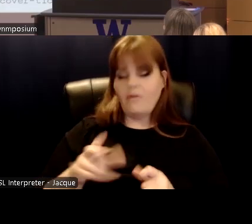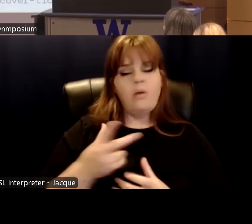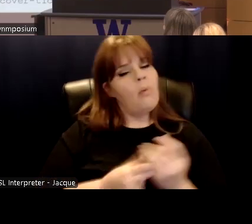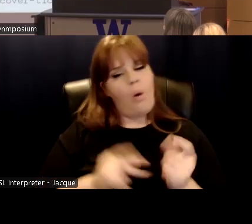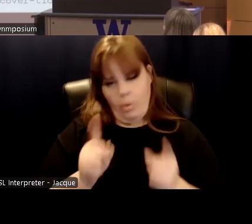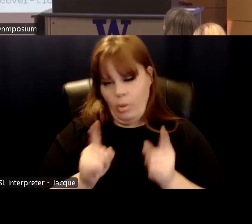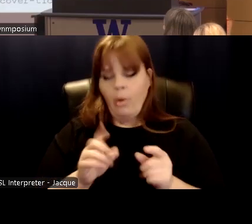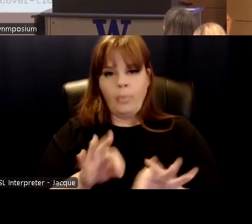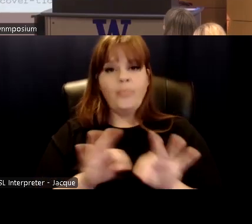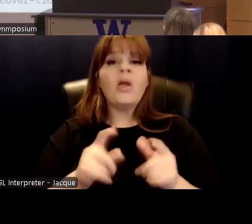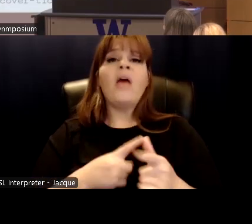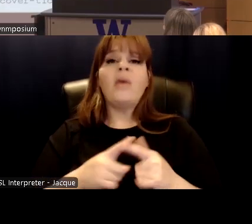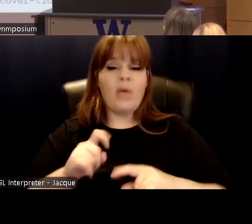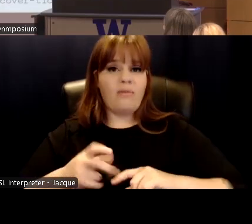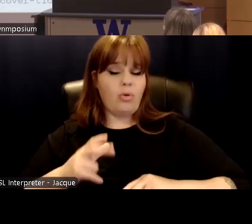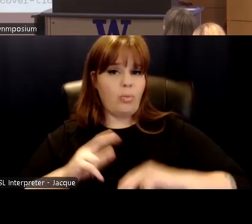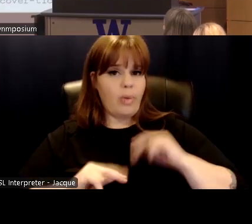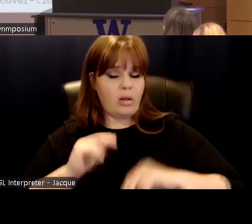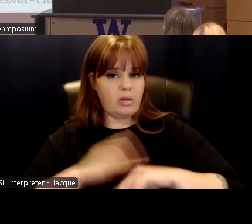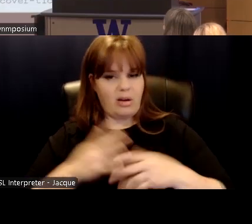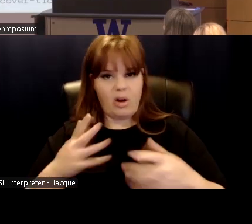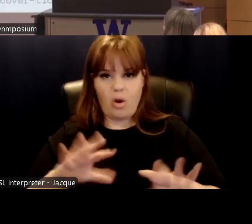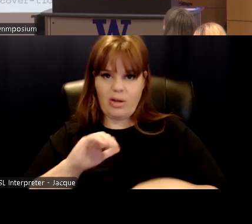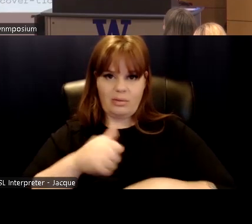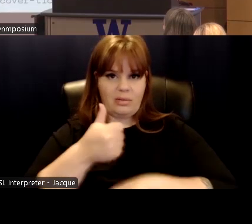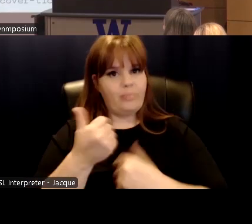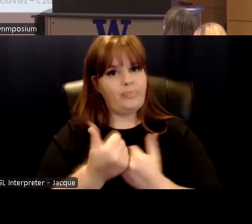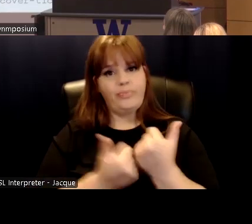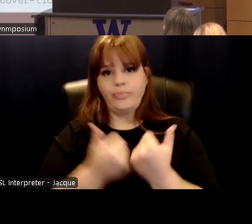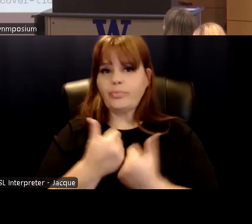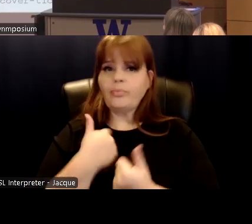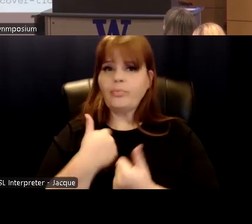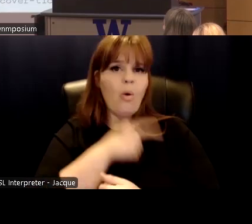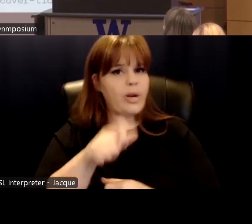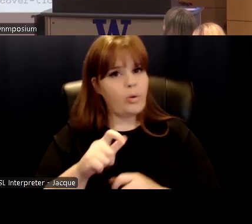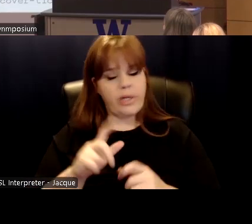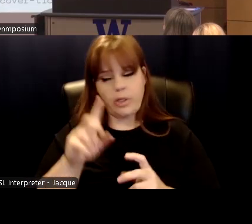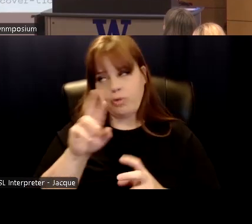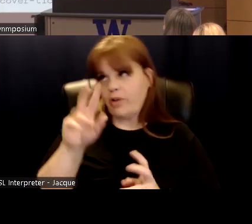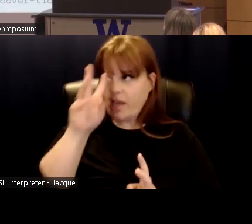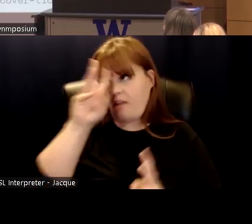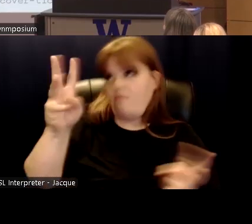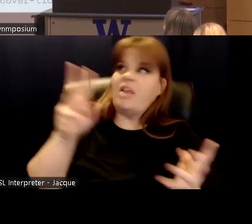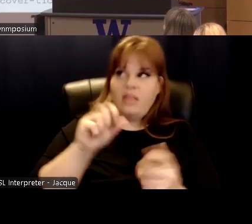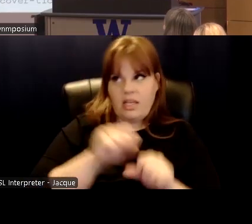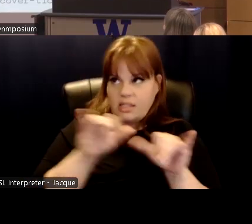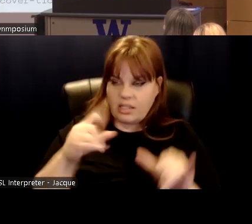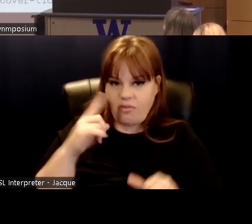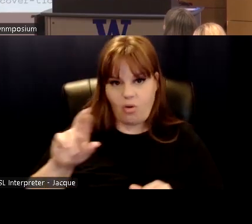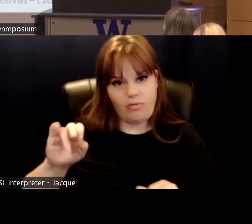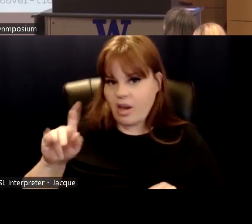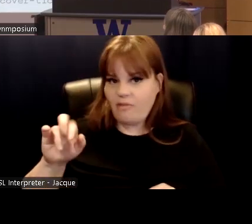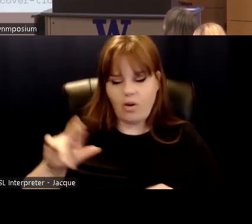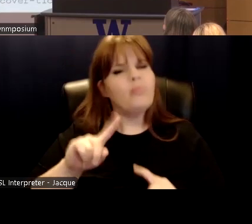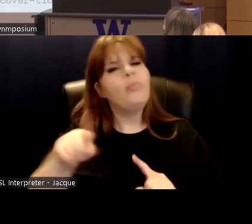on an existing infrastructure. So we don't need to reinvent the wheel for Recover. We just need to build on it. We need to expand beyond Recover. We need to